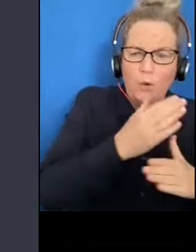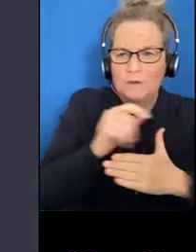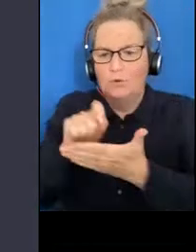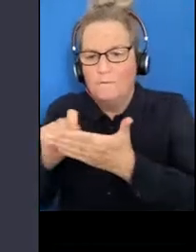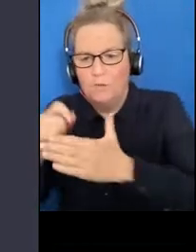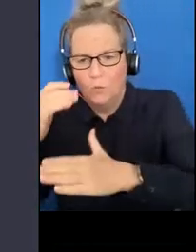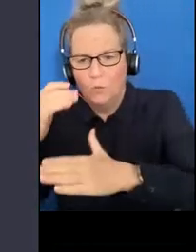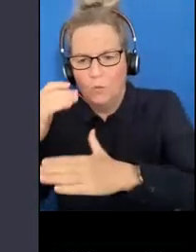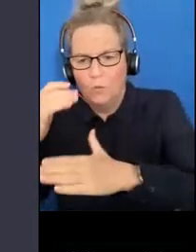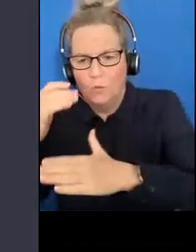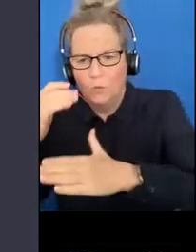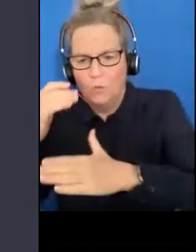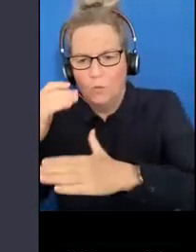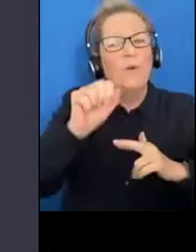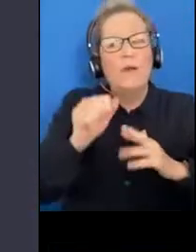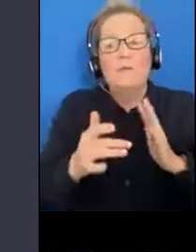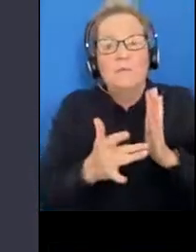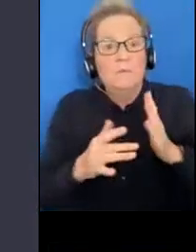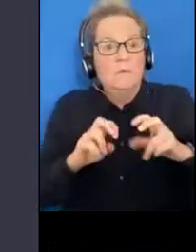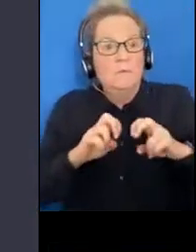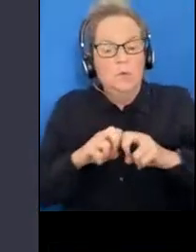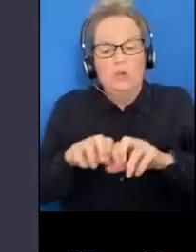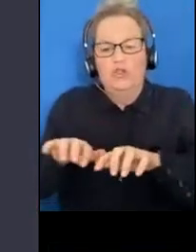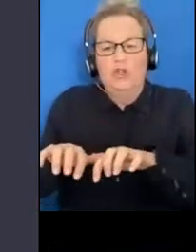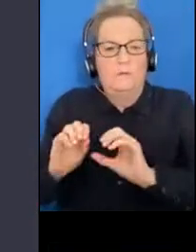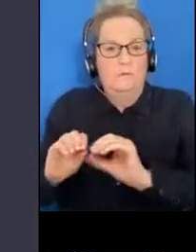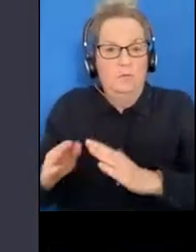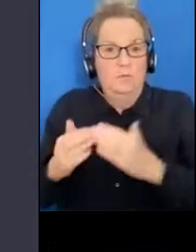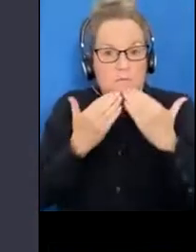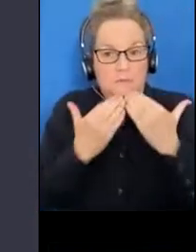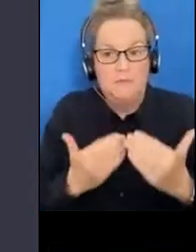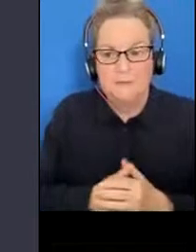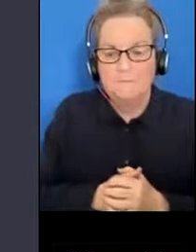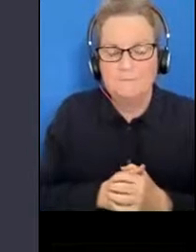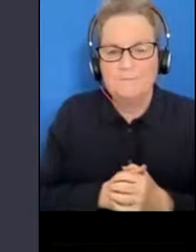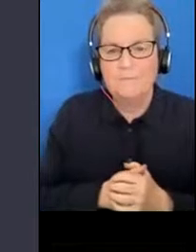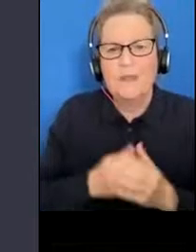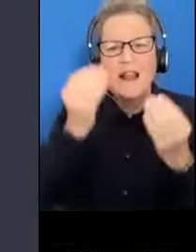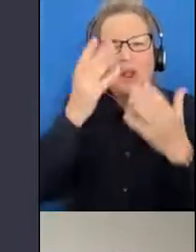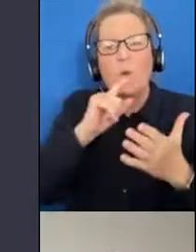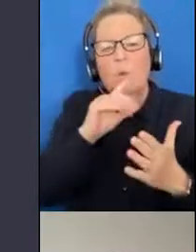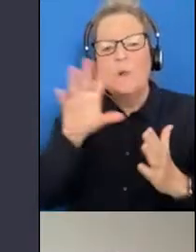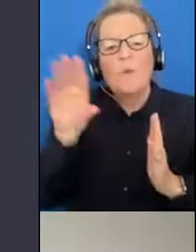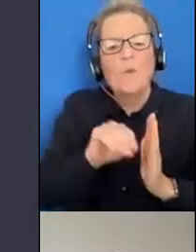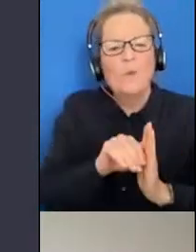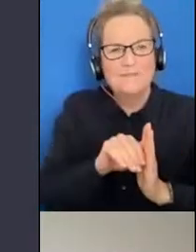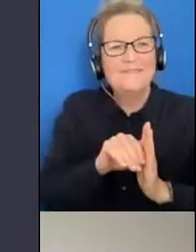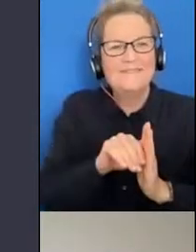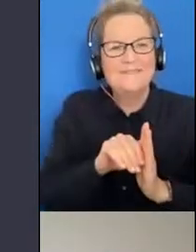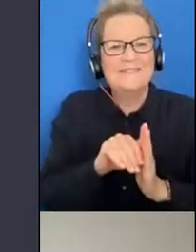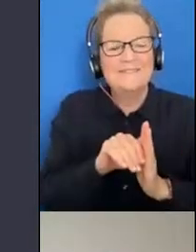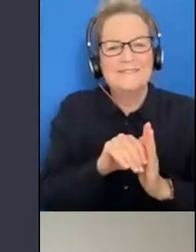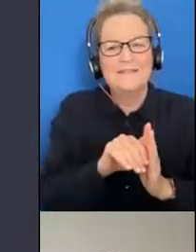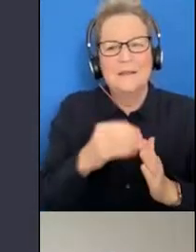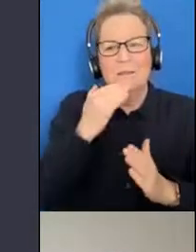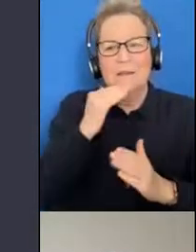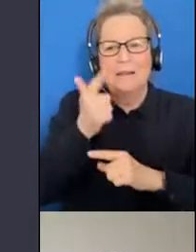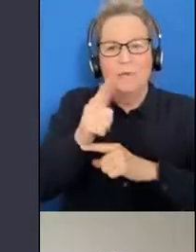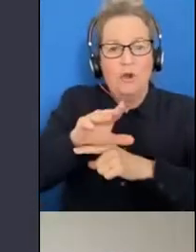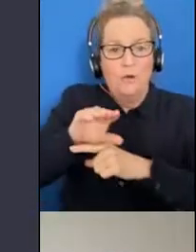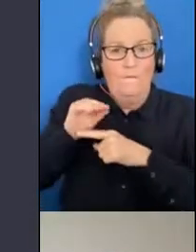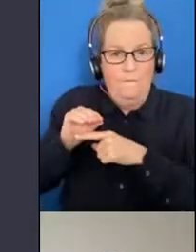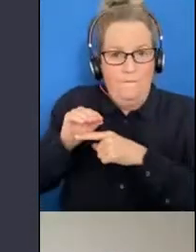issues, please put these in the chat. We'll also be recording the event. Please keep your camera off